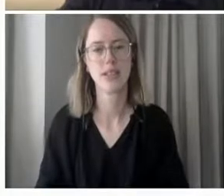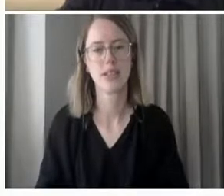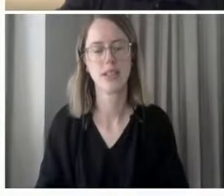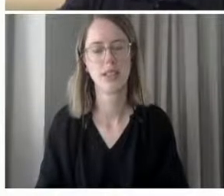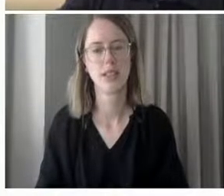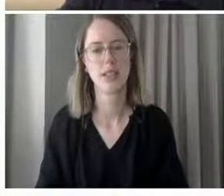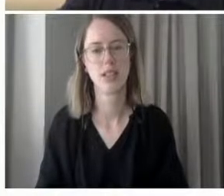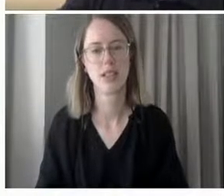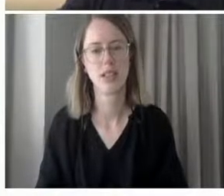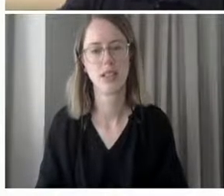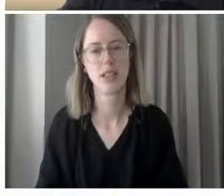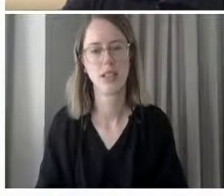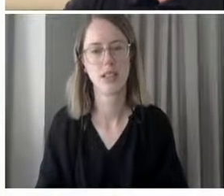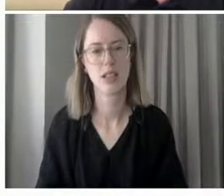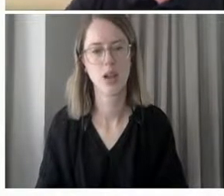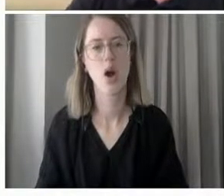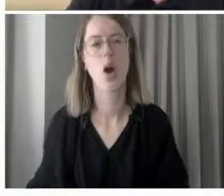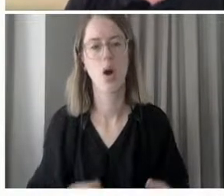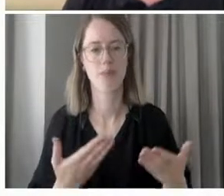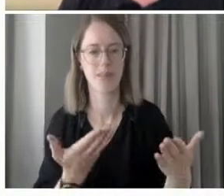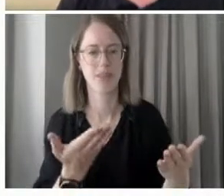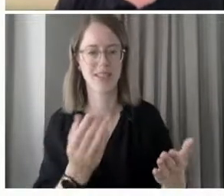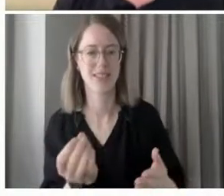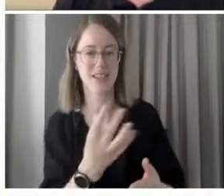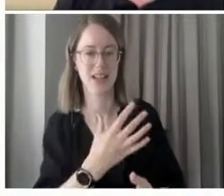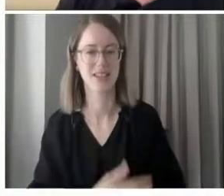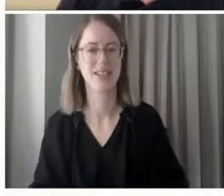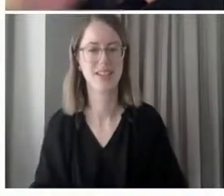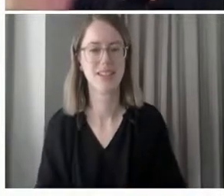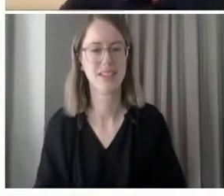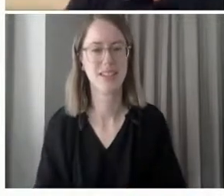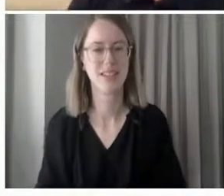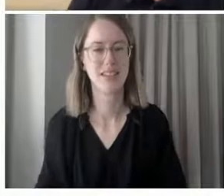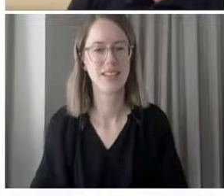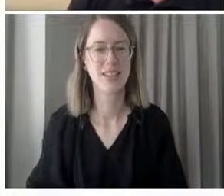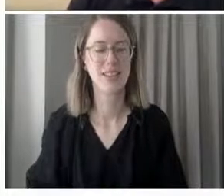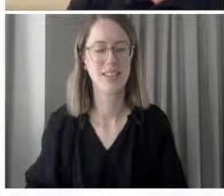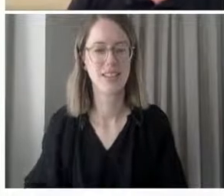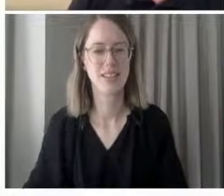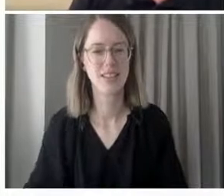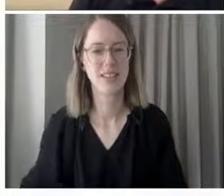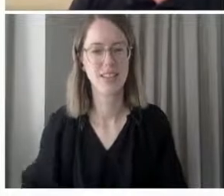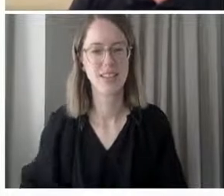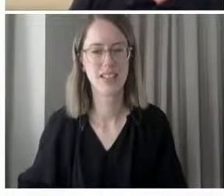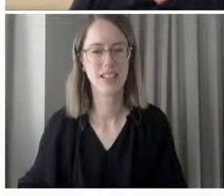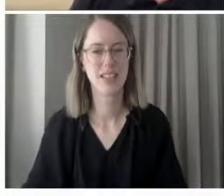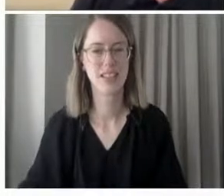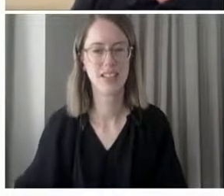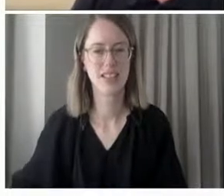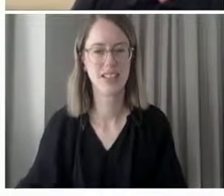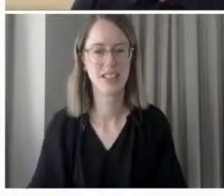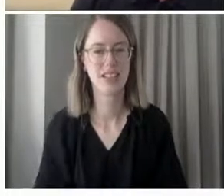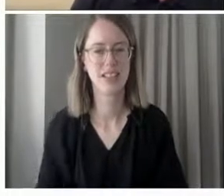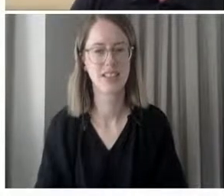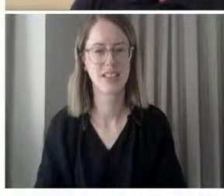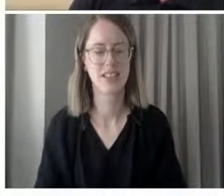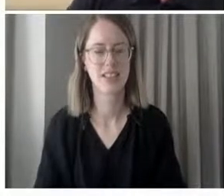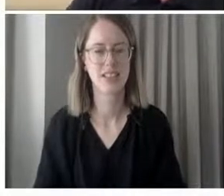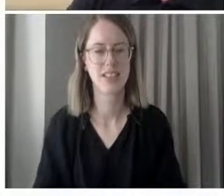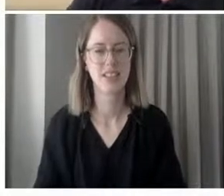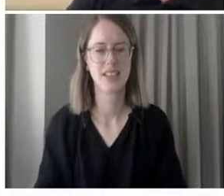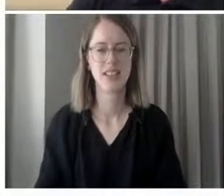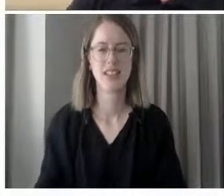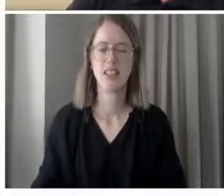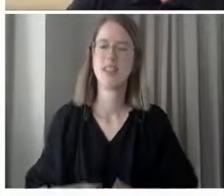Sorry, I didn't do my paid for slide. There's the paid for slide. So you can see it's a lot lower than people who've just been online, but it's